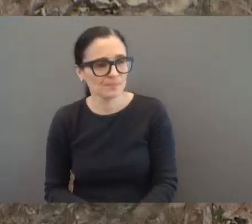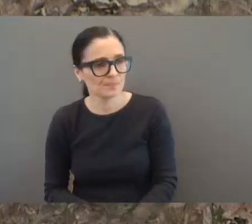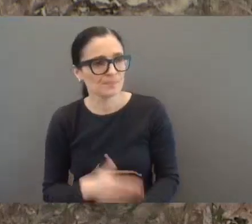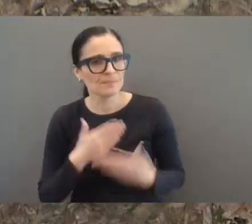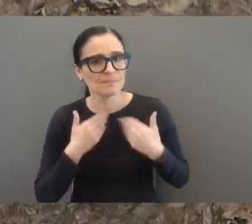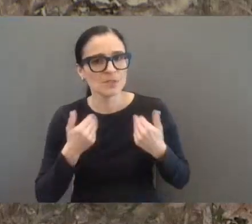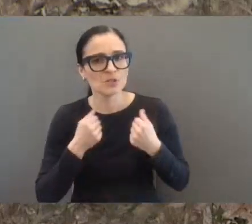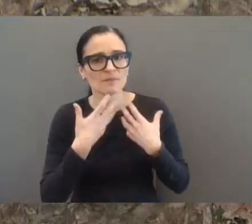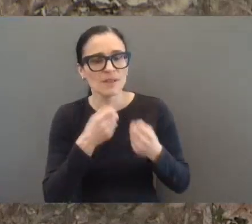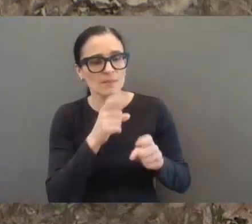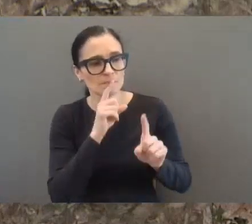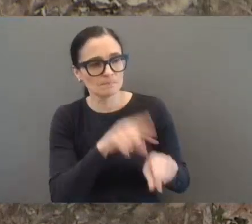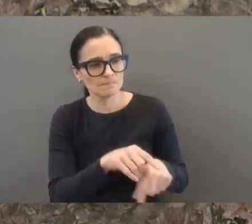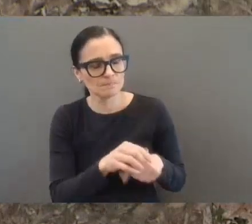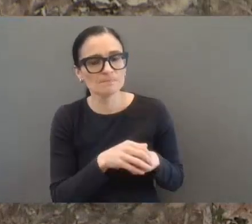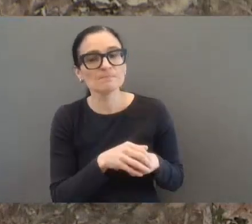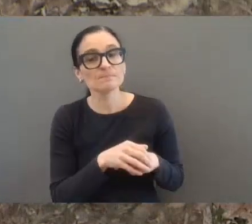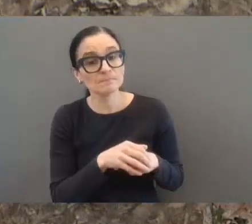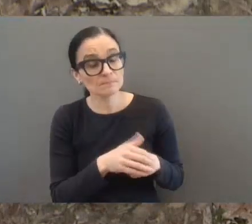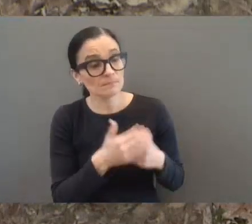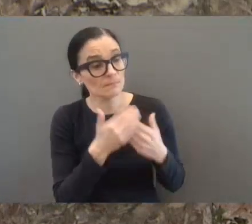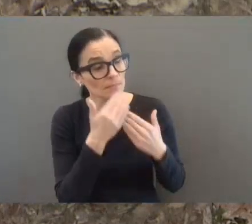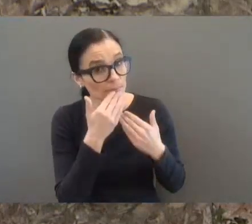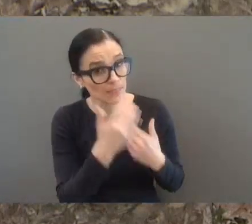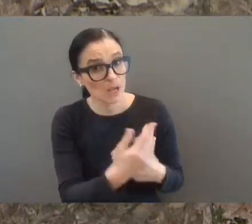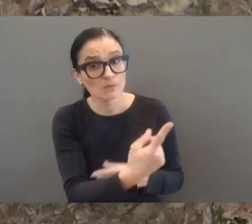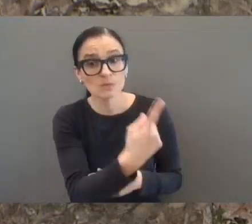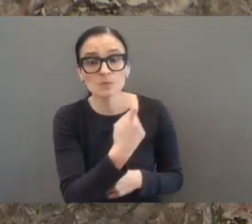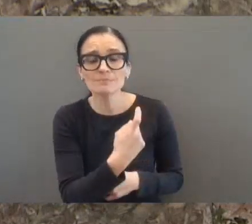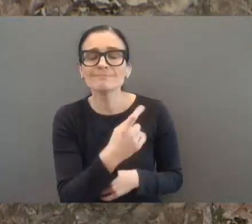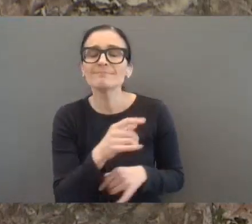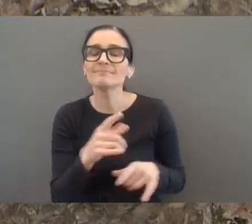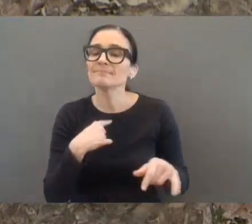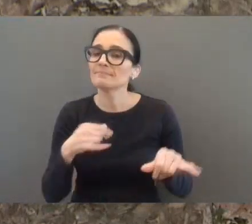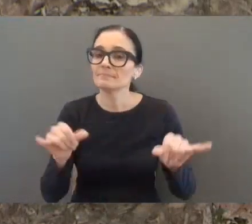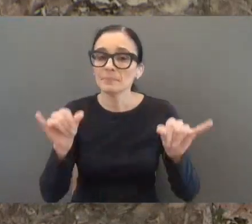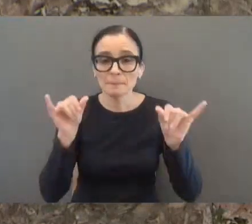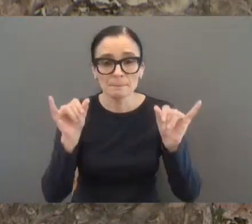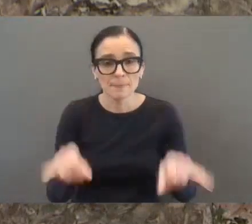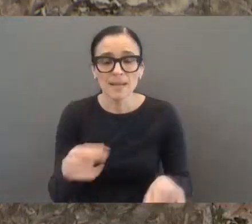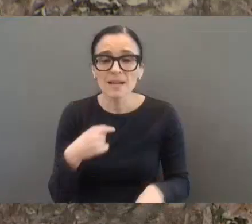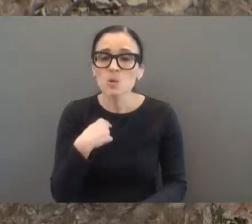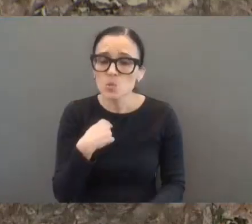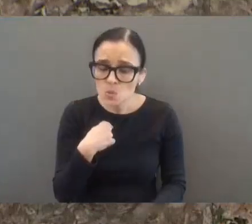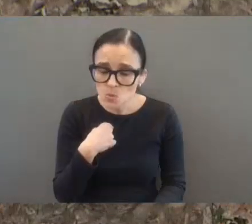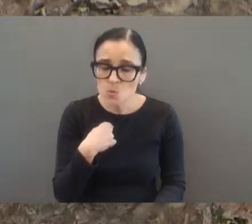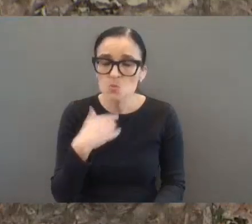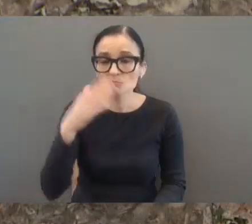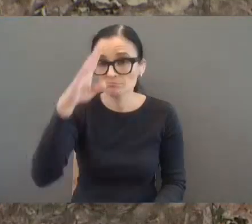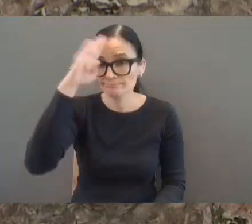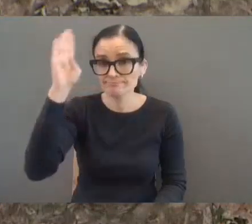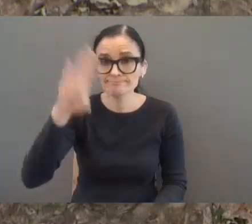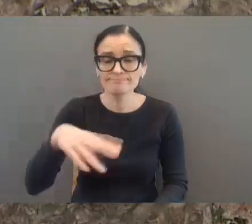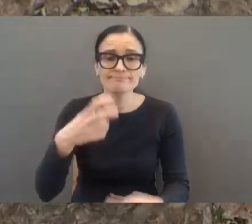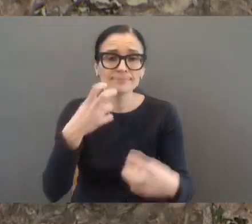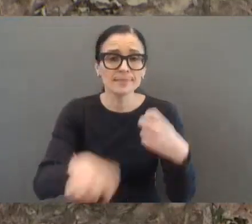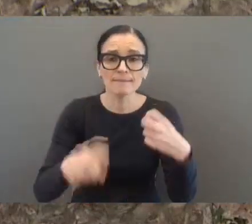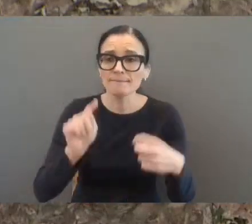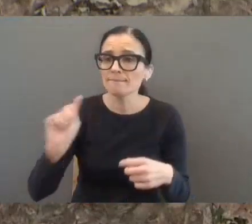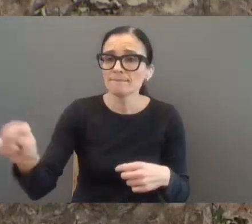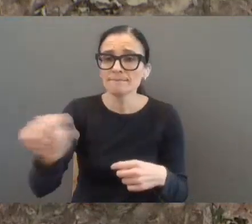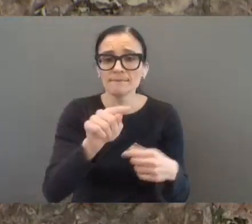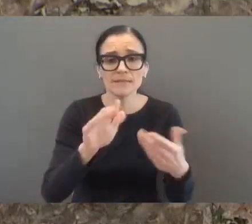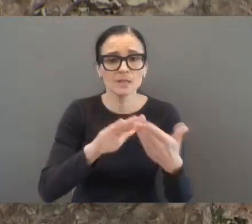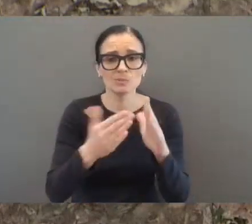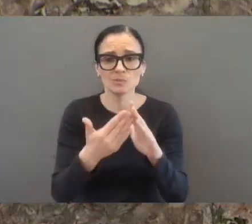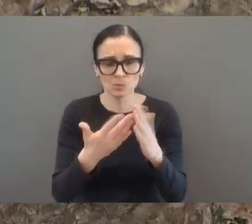again, it's hard for anybody in any community to know that their emergency room is not available to them. They want to know that that